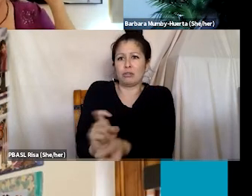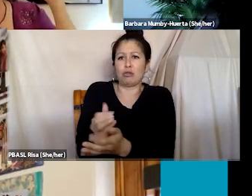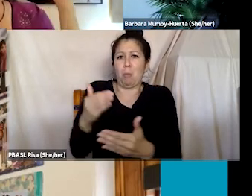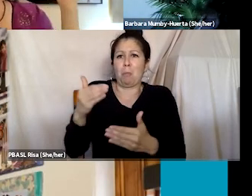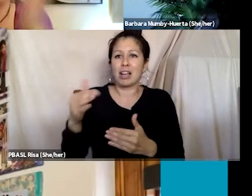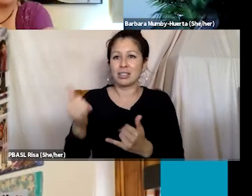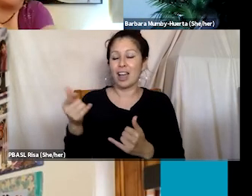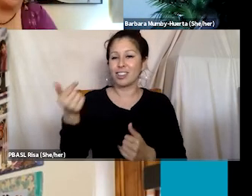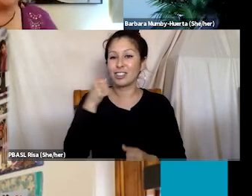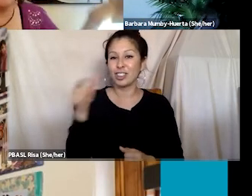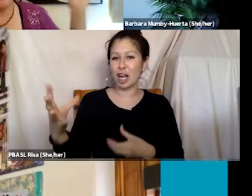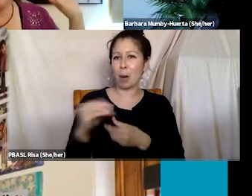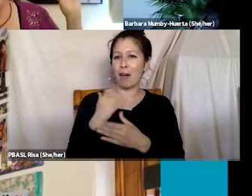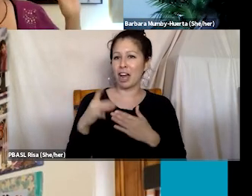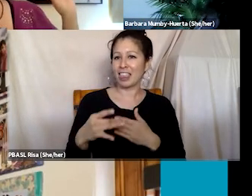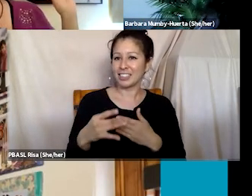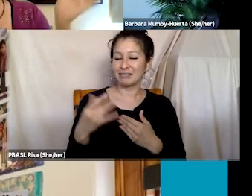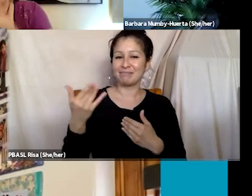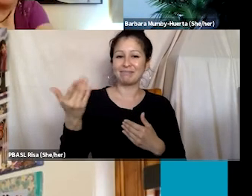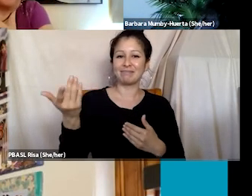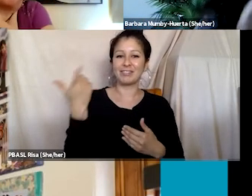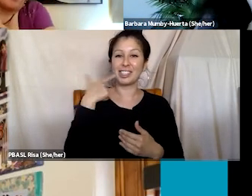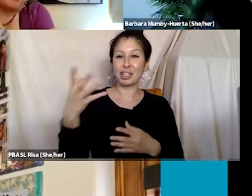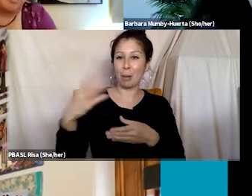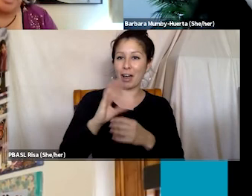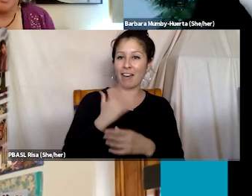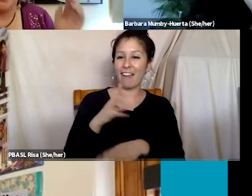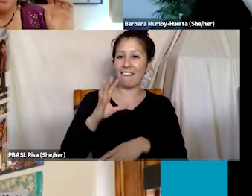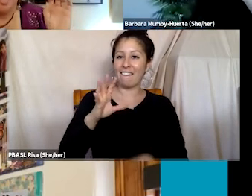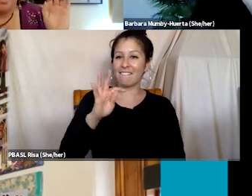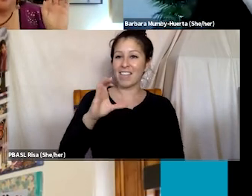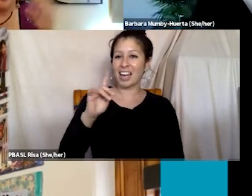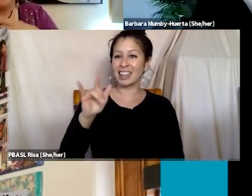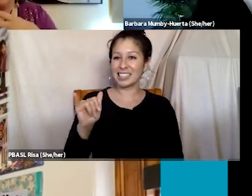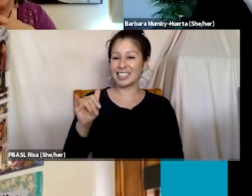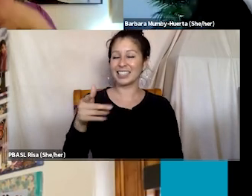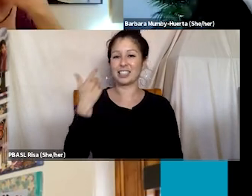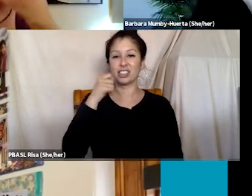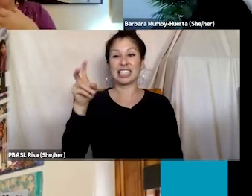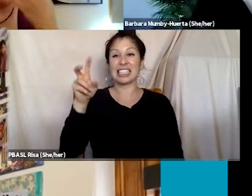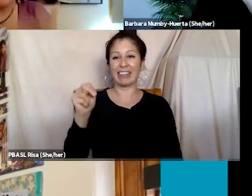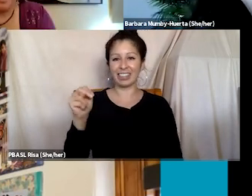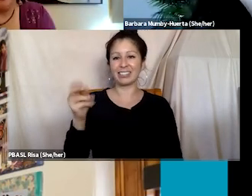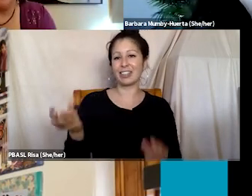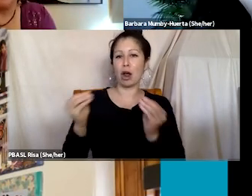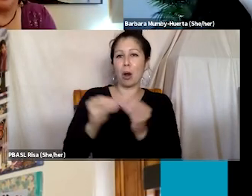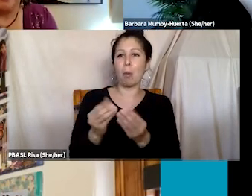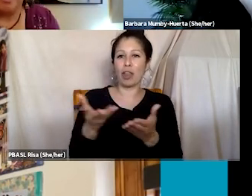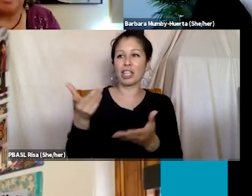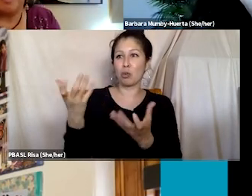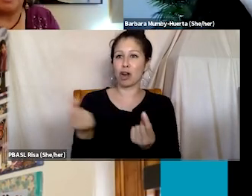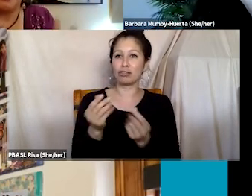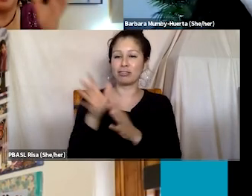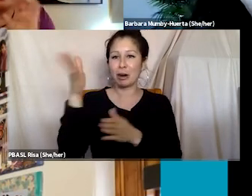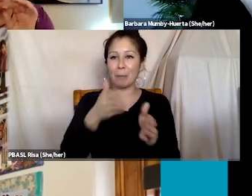she's part of our leadership, she's part of our faculty, and she's even got more things she wants to do in